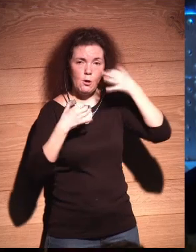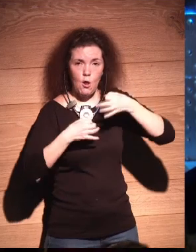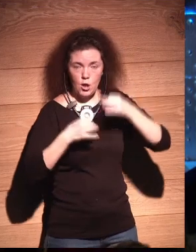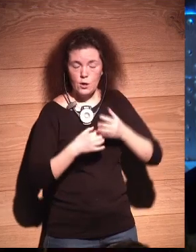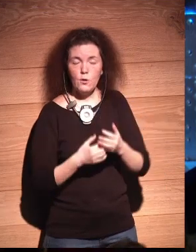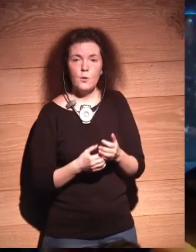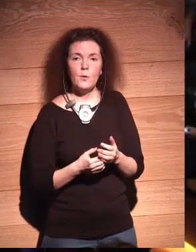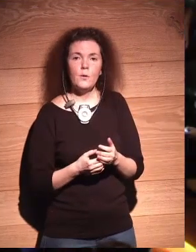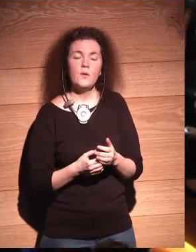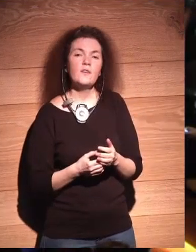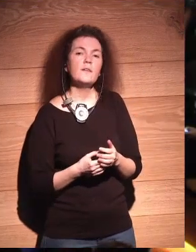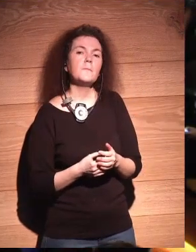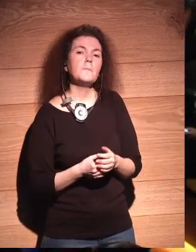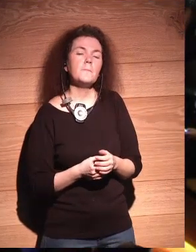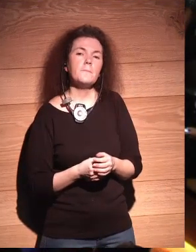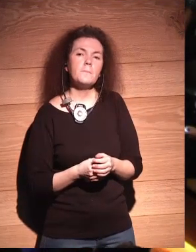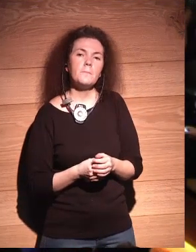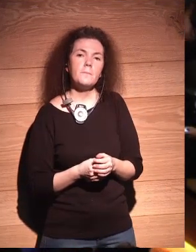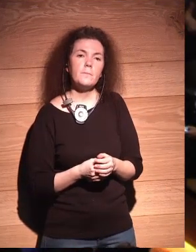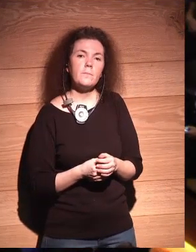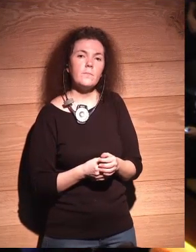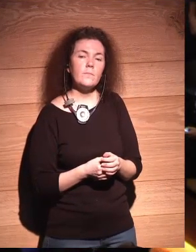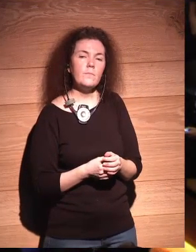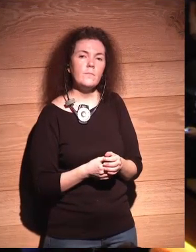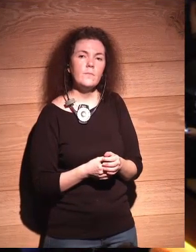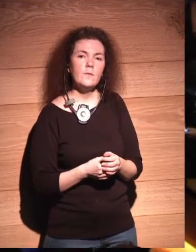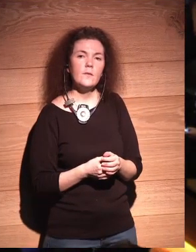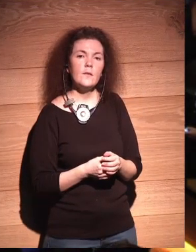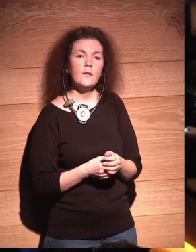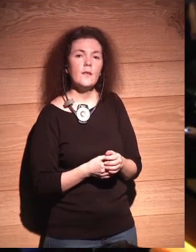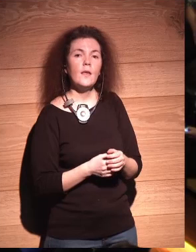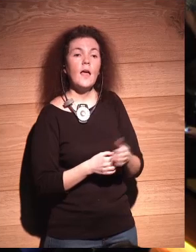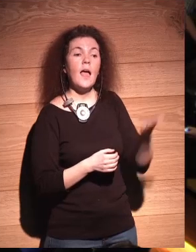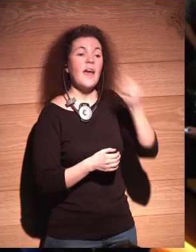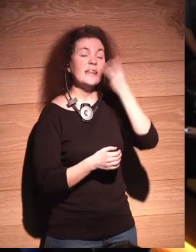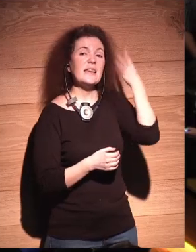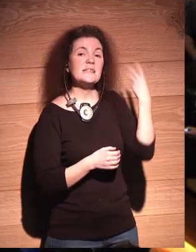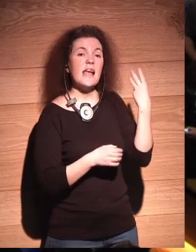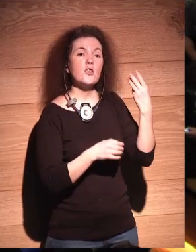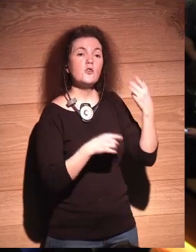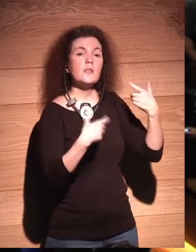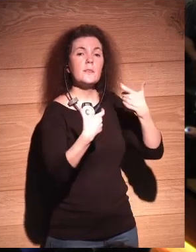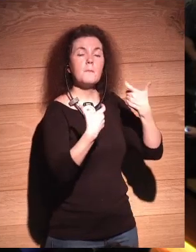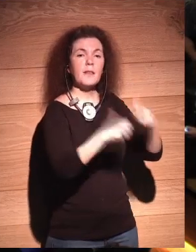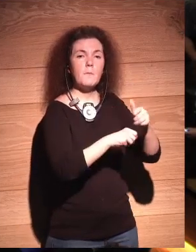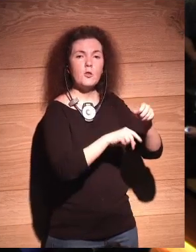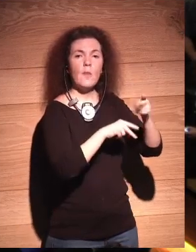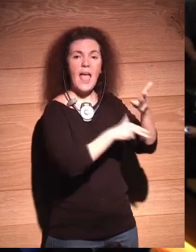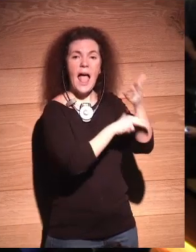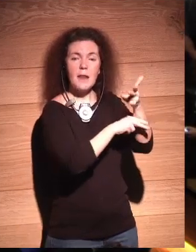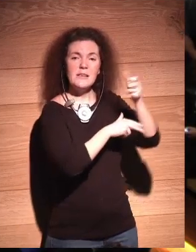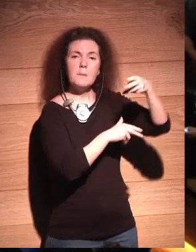so when the Park Avenue Armory asked me like 3 years ago to do something, I suggested